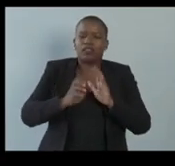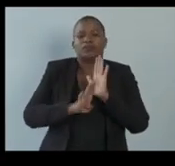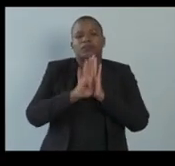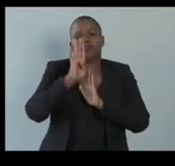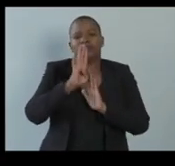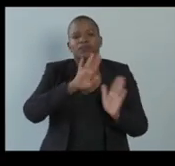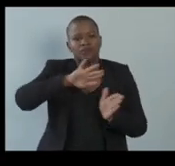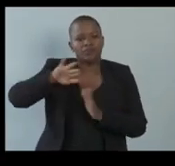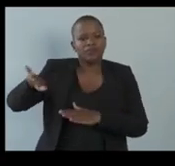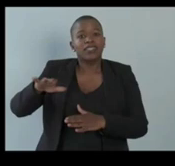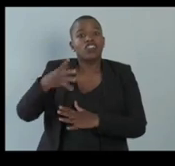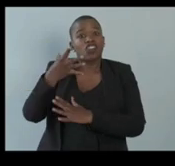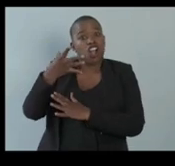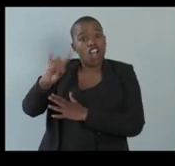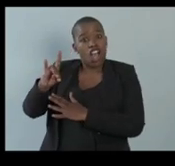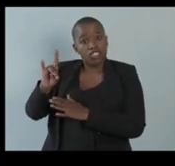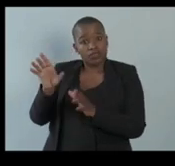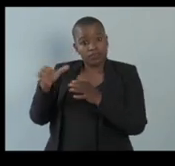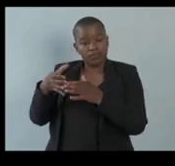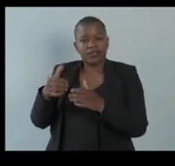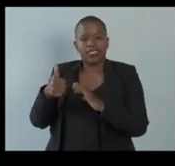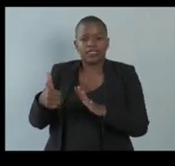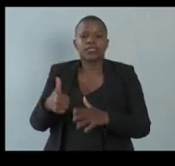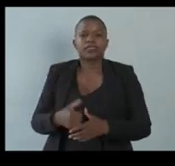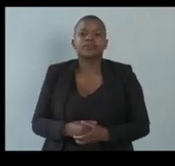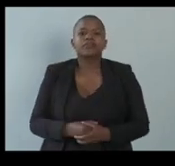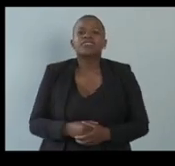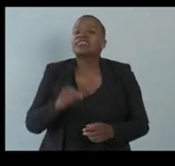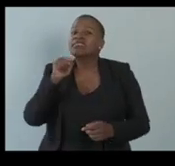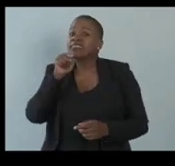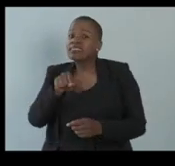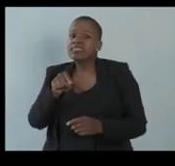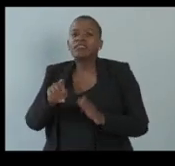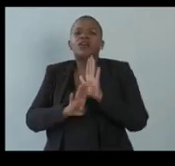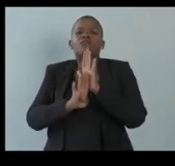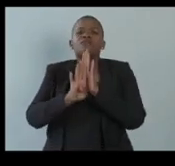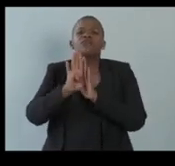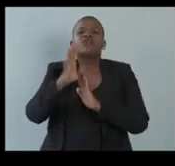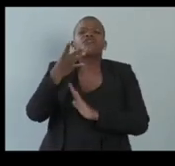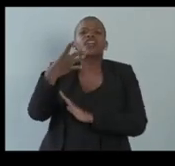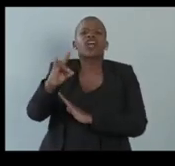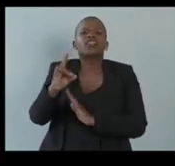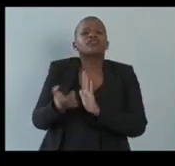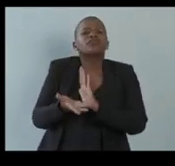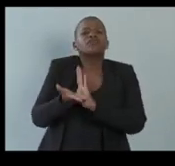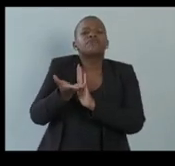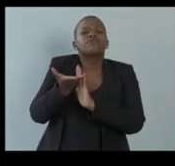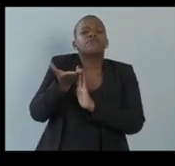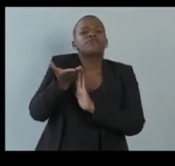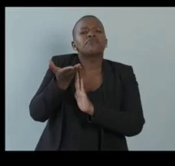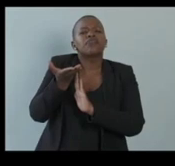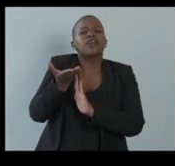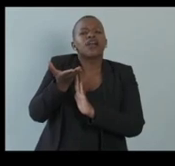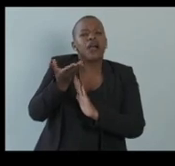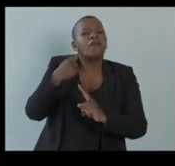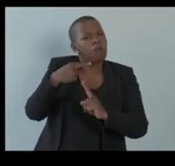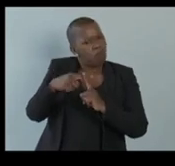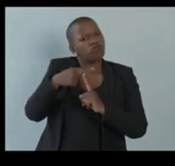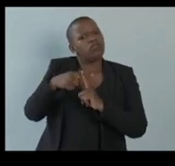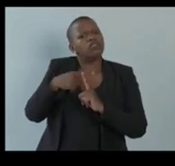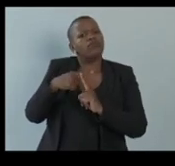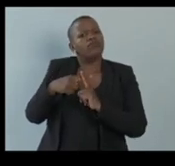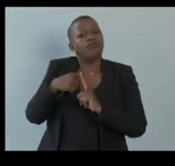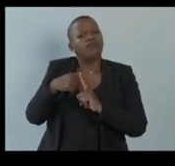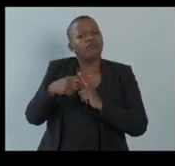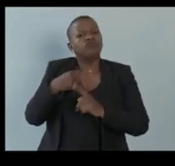increased 16%. This improved cash flow generation, together with a positive momentum that we are seeing in our continued